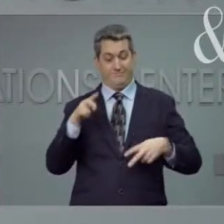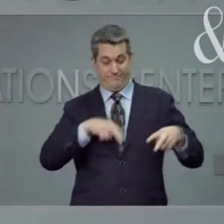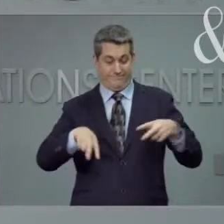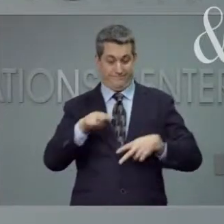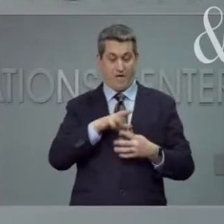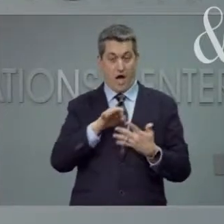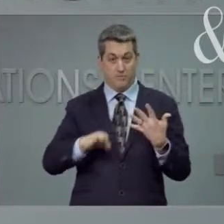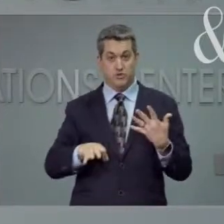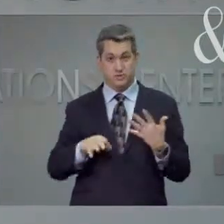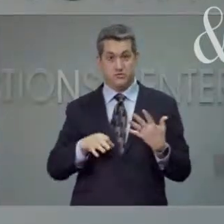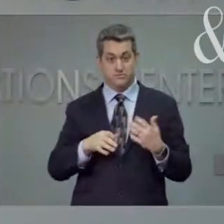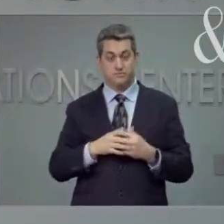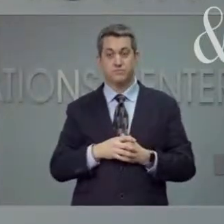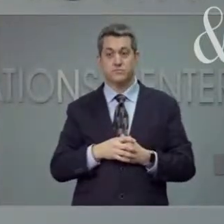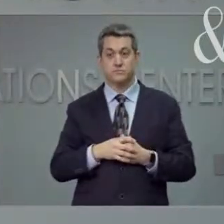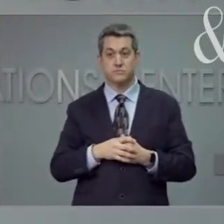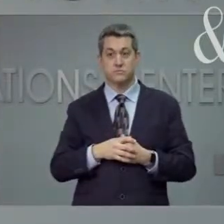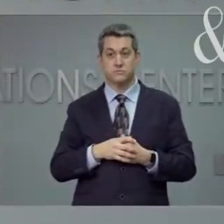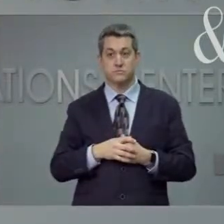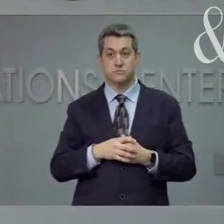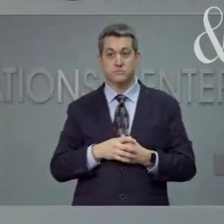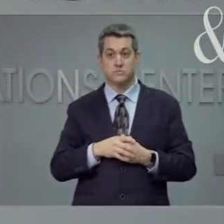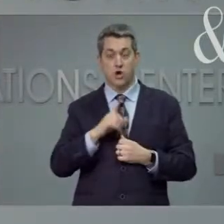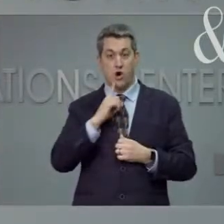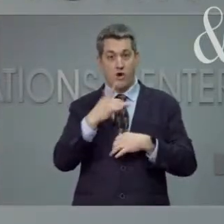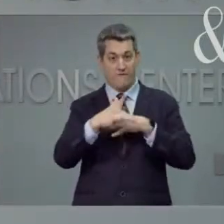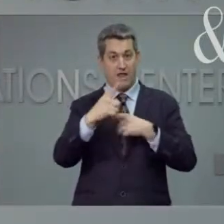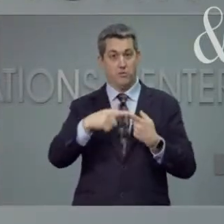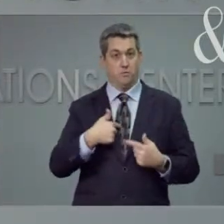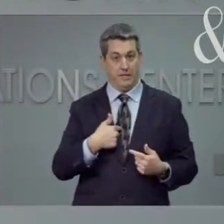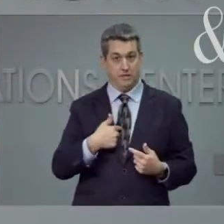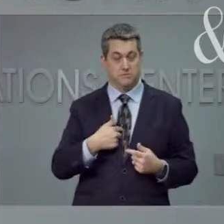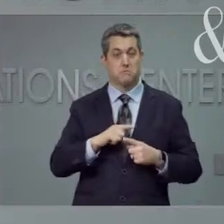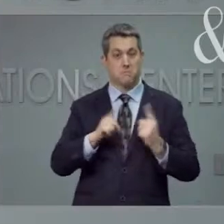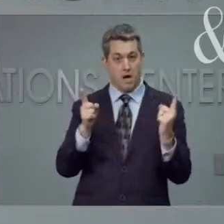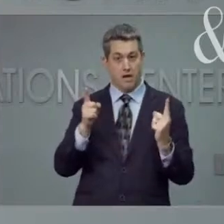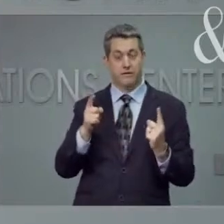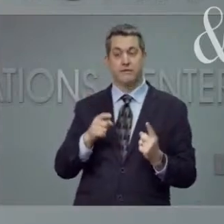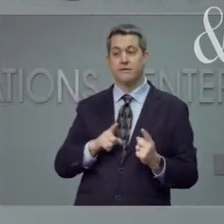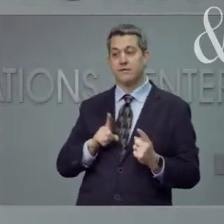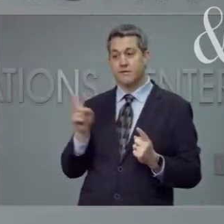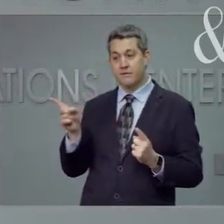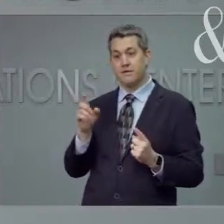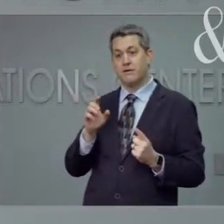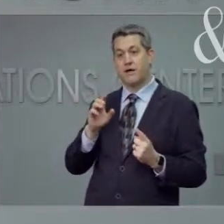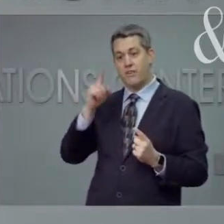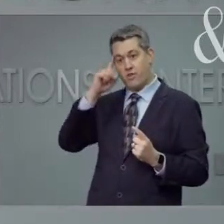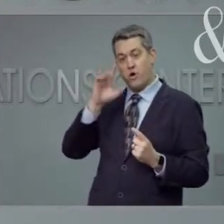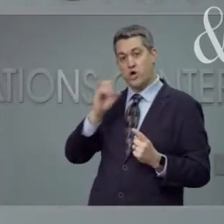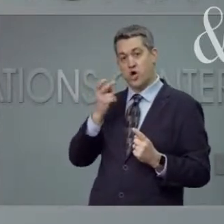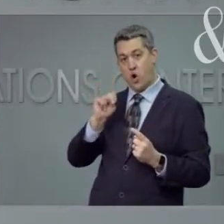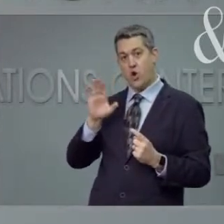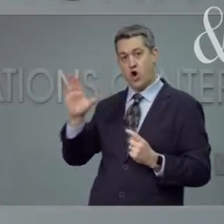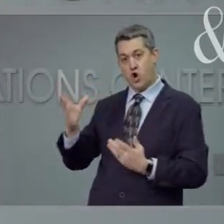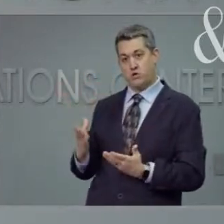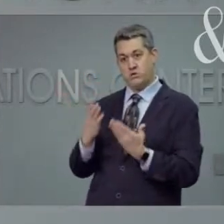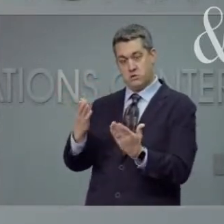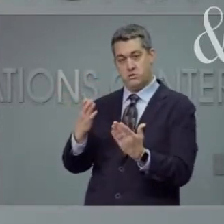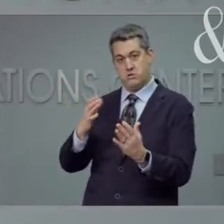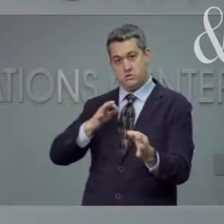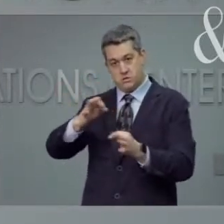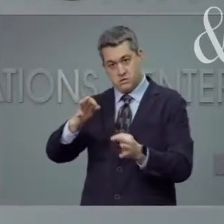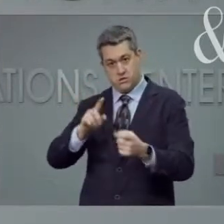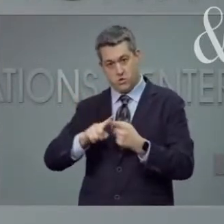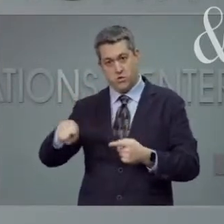important for Secretary Cohen to talk to people about not doing the things that you really don't have to do, particularly when you're going to come